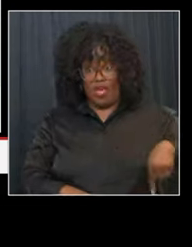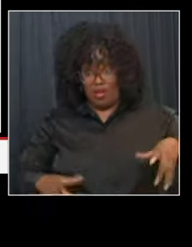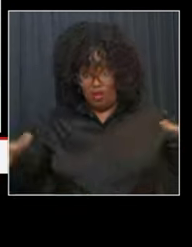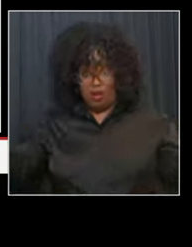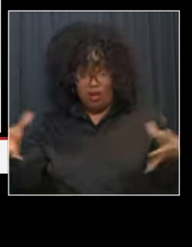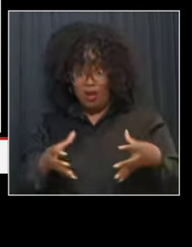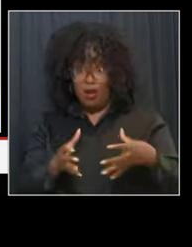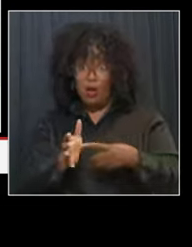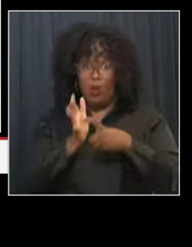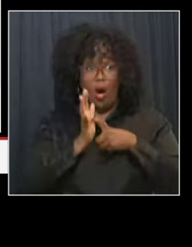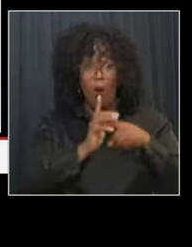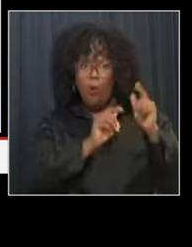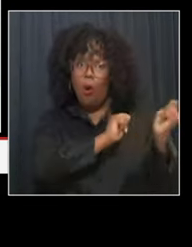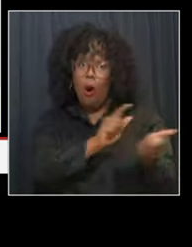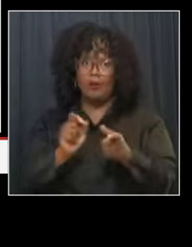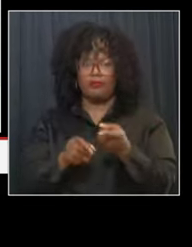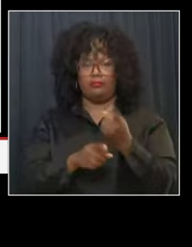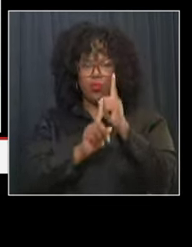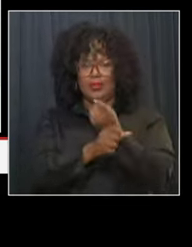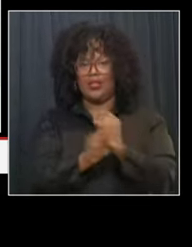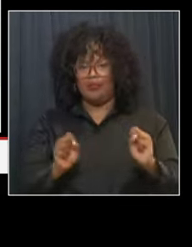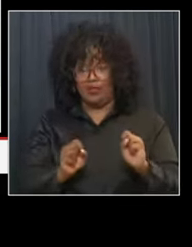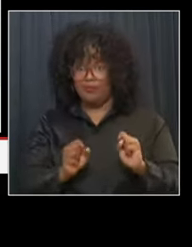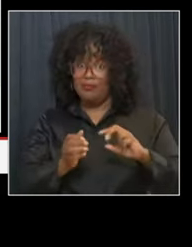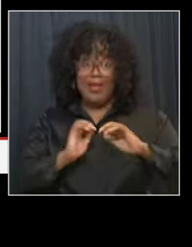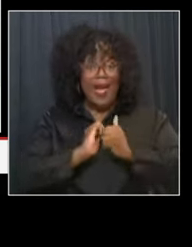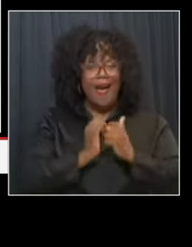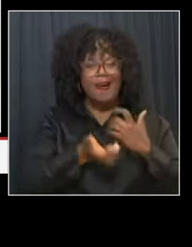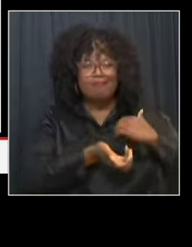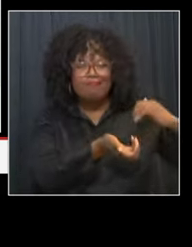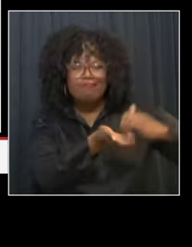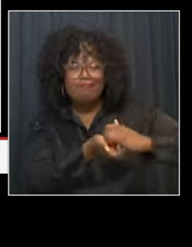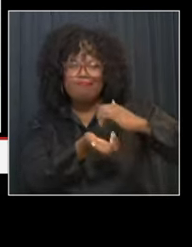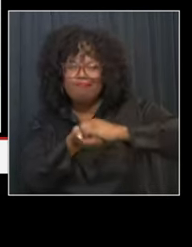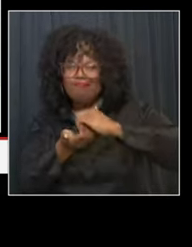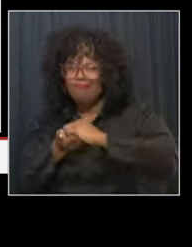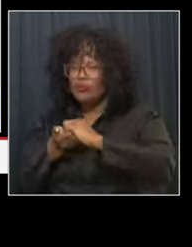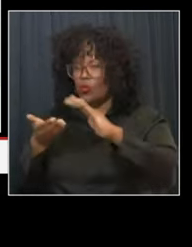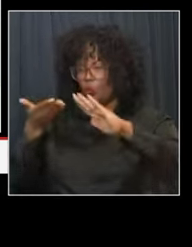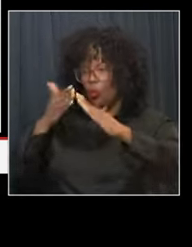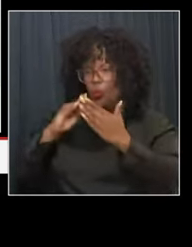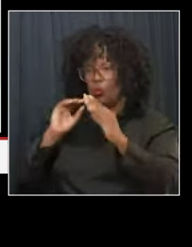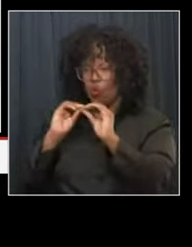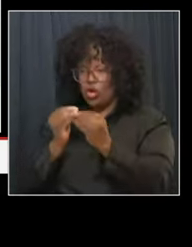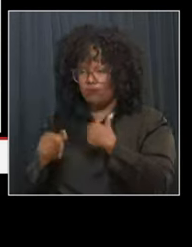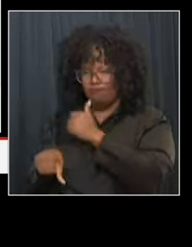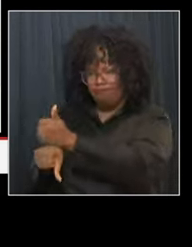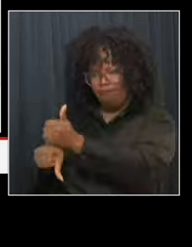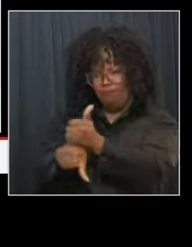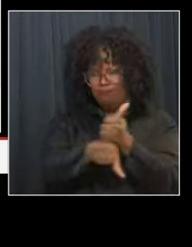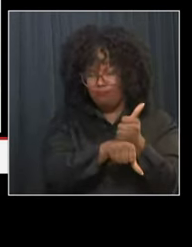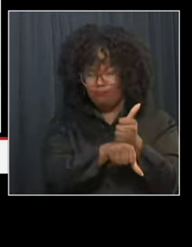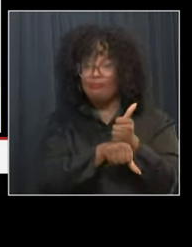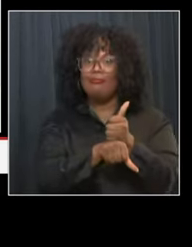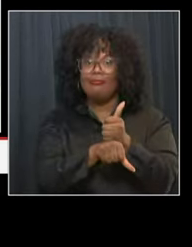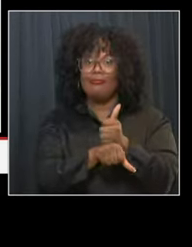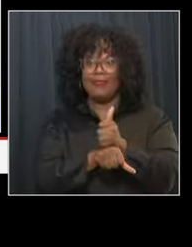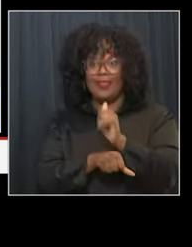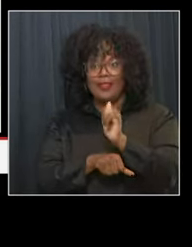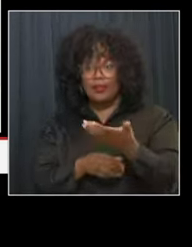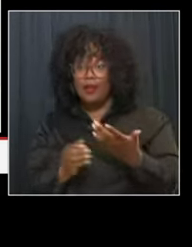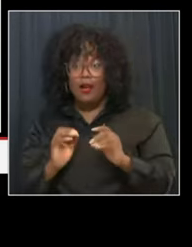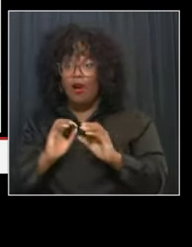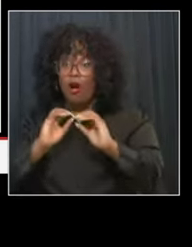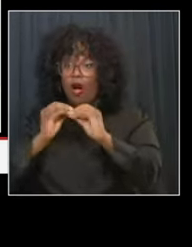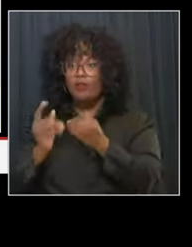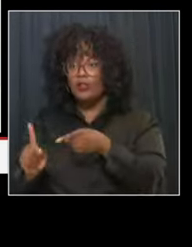and partnering with community-based organizations that help us at the Office of Victim Services and Justice Grants, where we have nearly